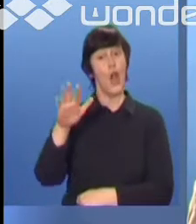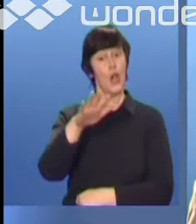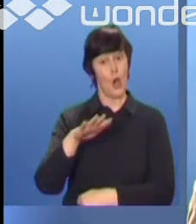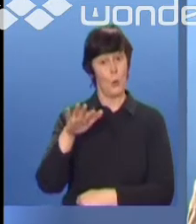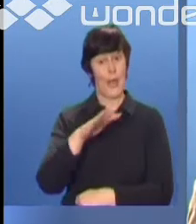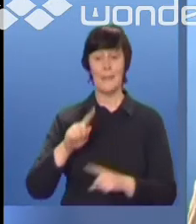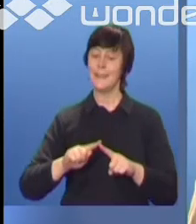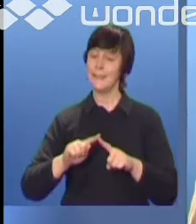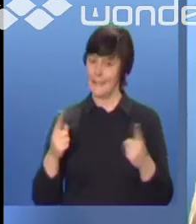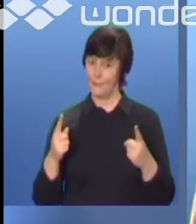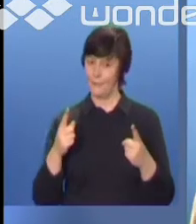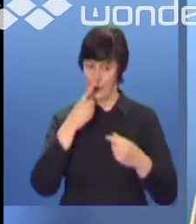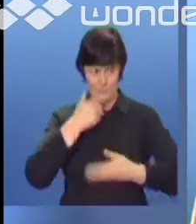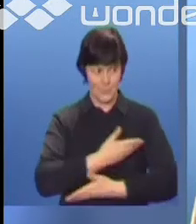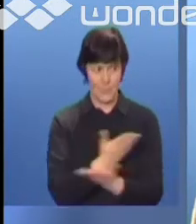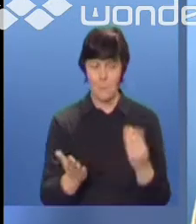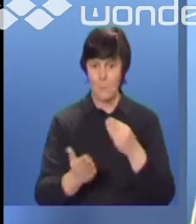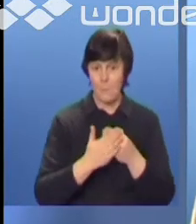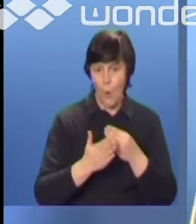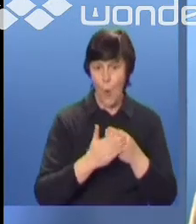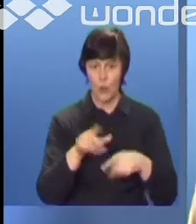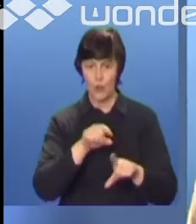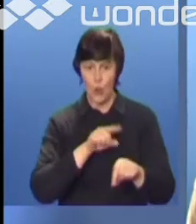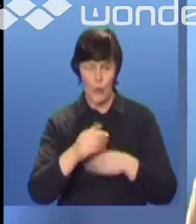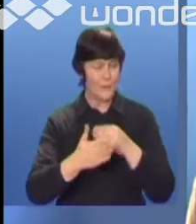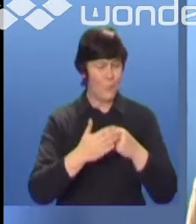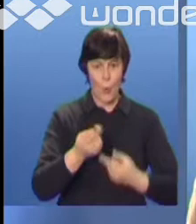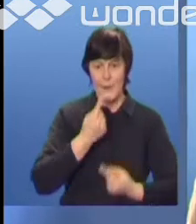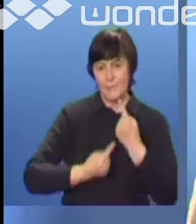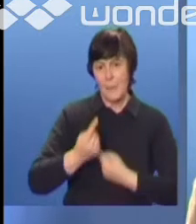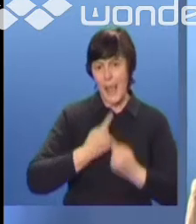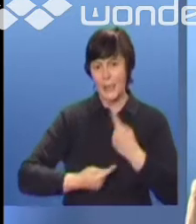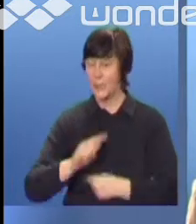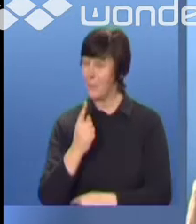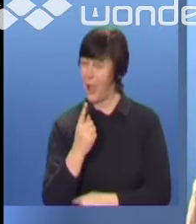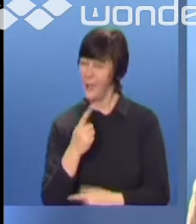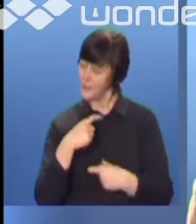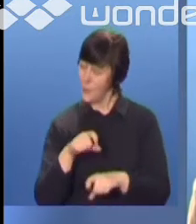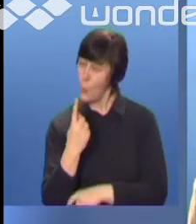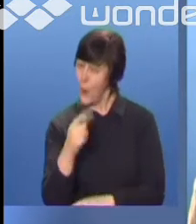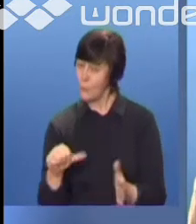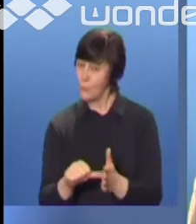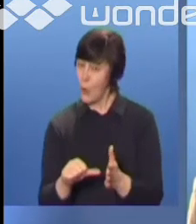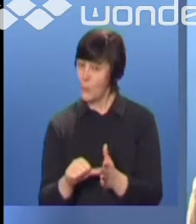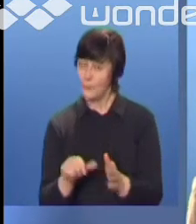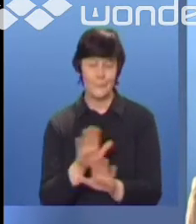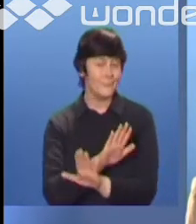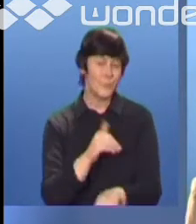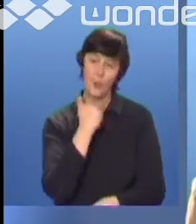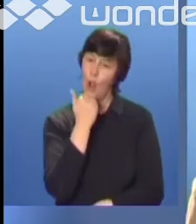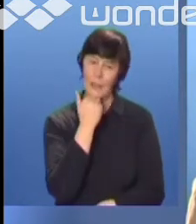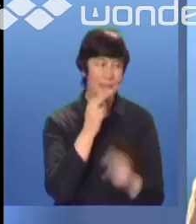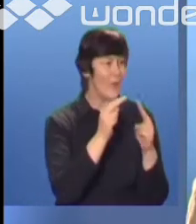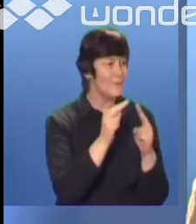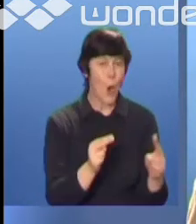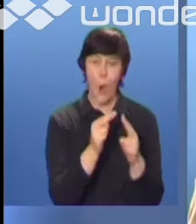Although Locata is different and designed to give you more choice and information, there's still a shortage of homes, so the scheme won't solve everybody's